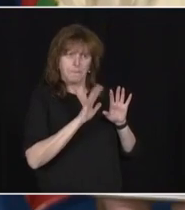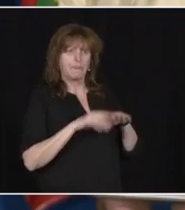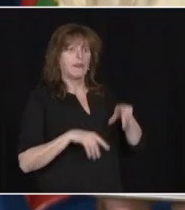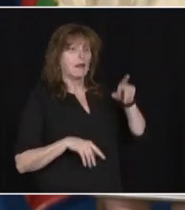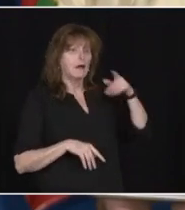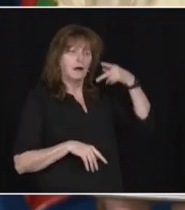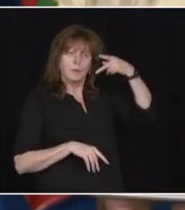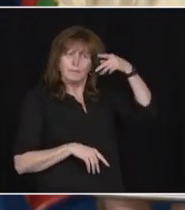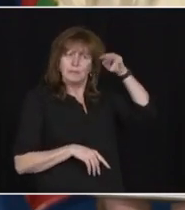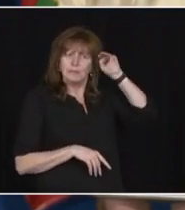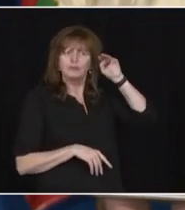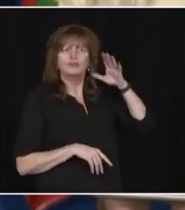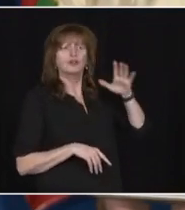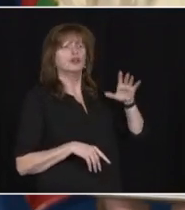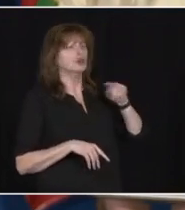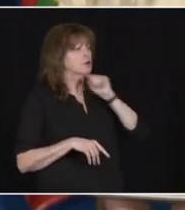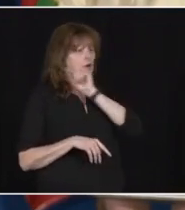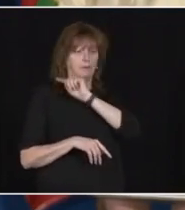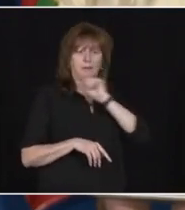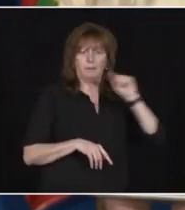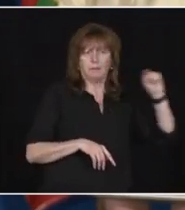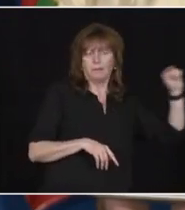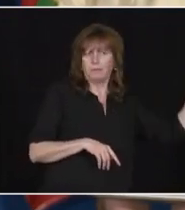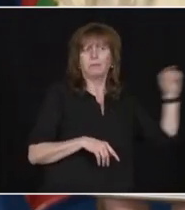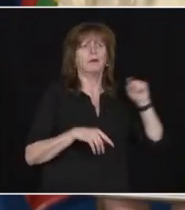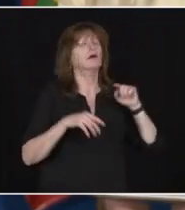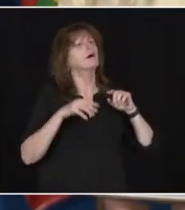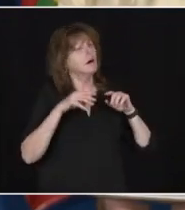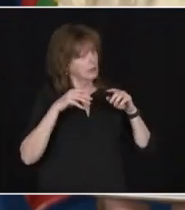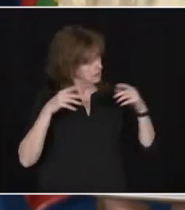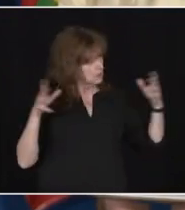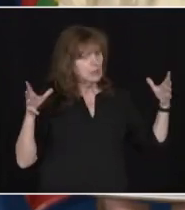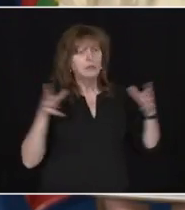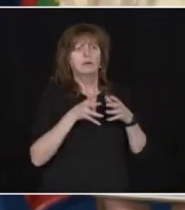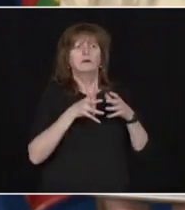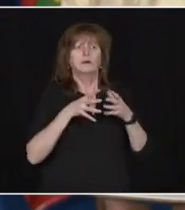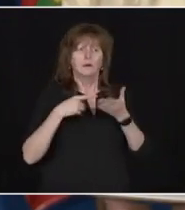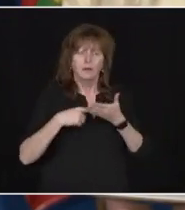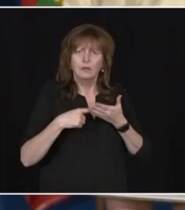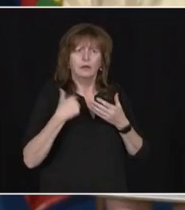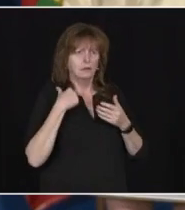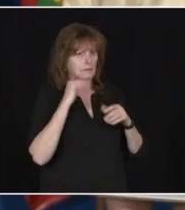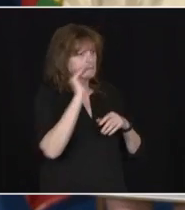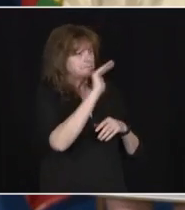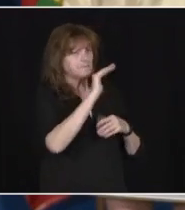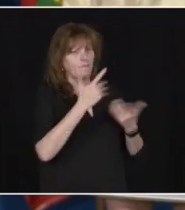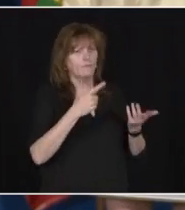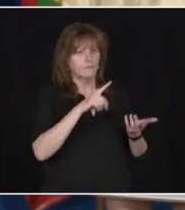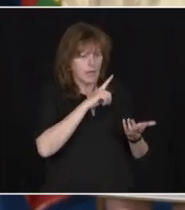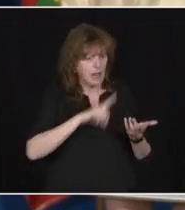minister. I'm just asking the landlords. This program should be rolling out by next week.